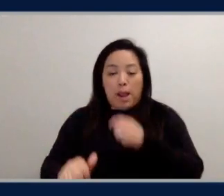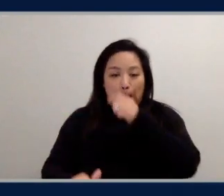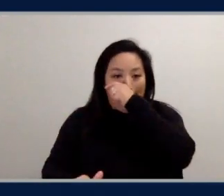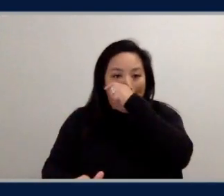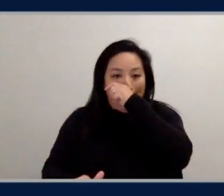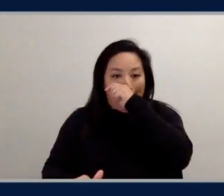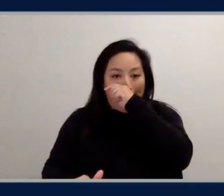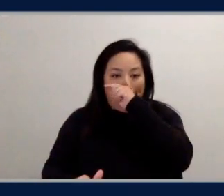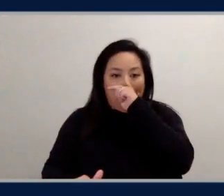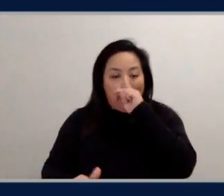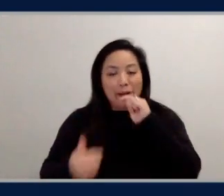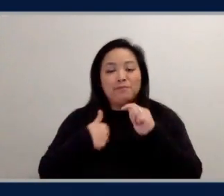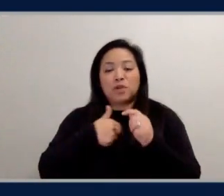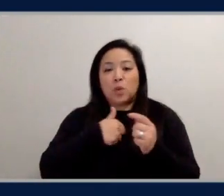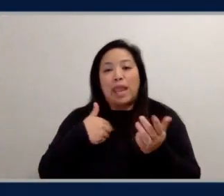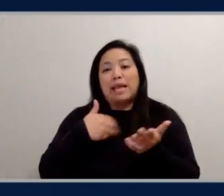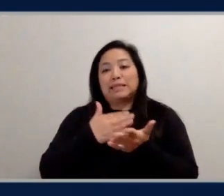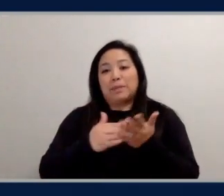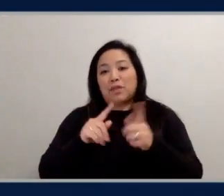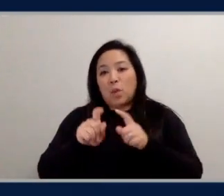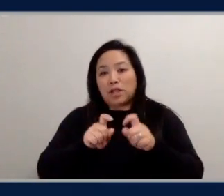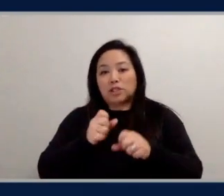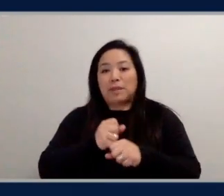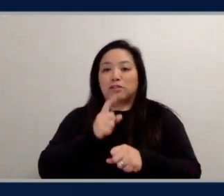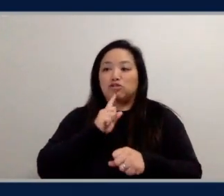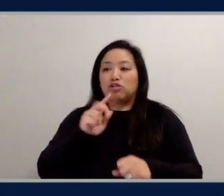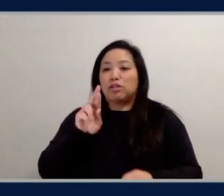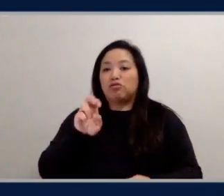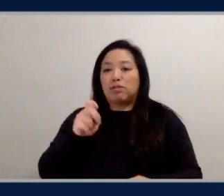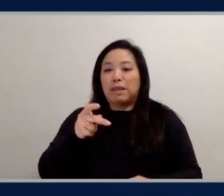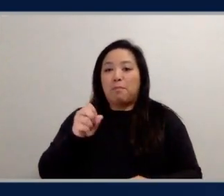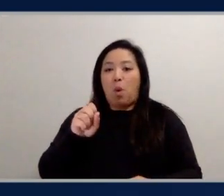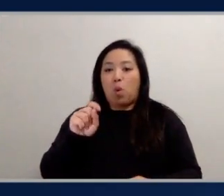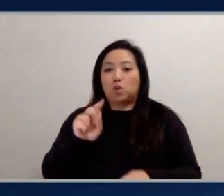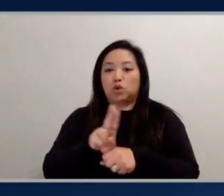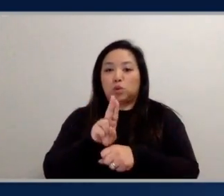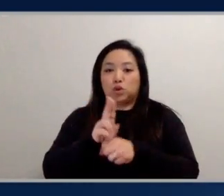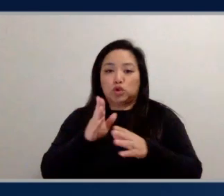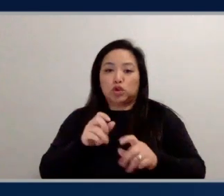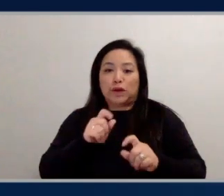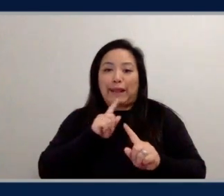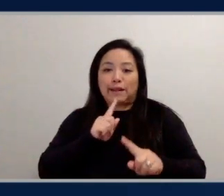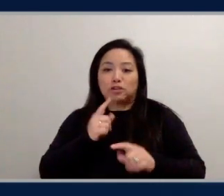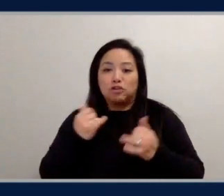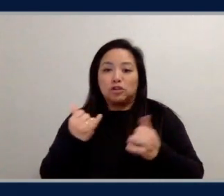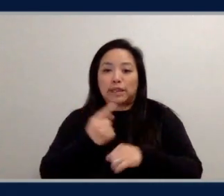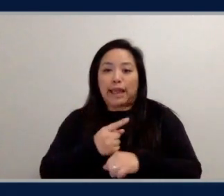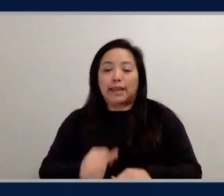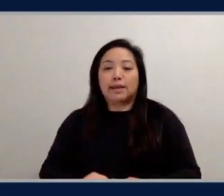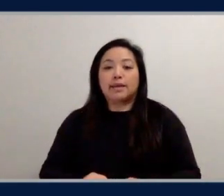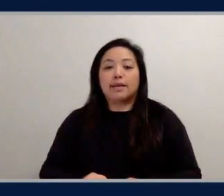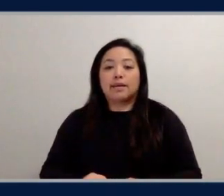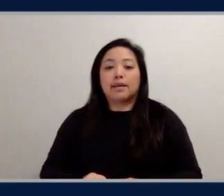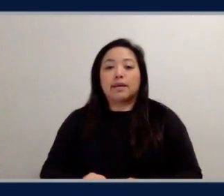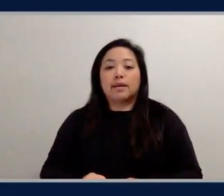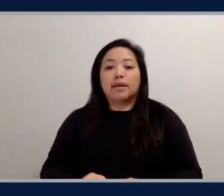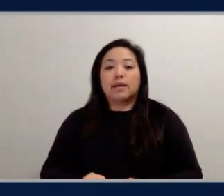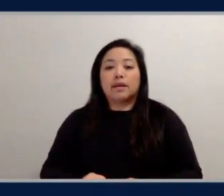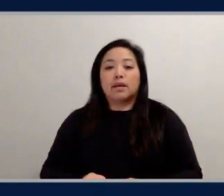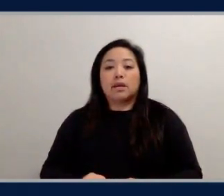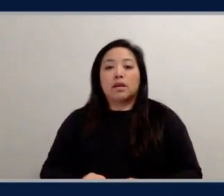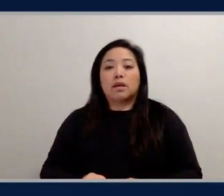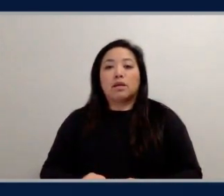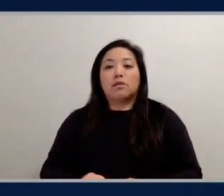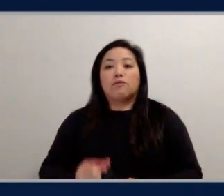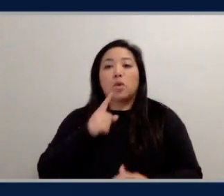questions. We wanted to make sure our repost users got them answered today. So what do we got first up? Awesome. So quick call out here. To kick us off